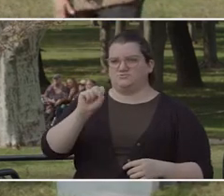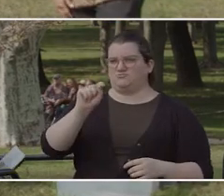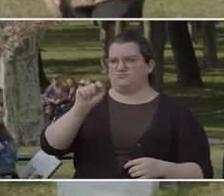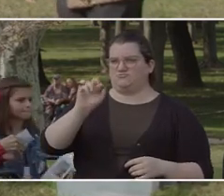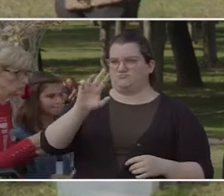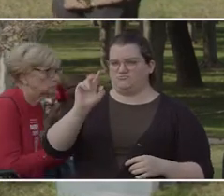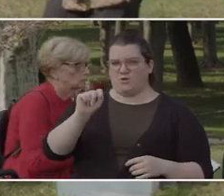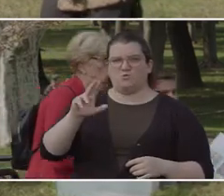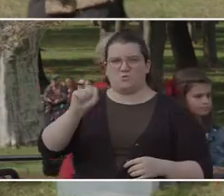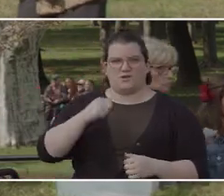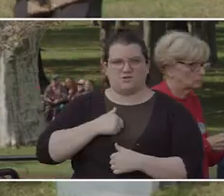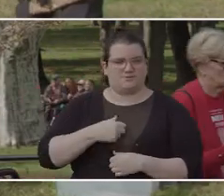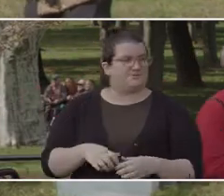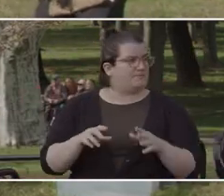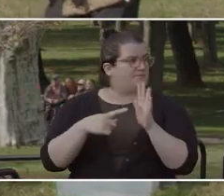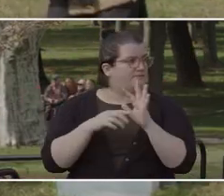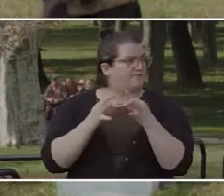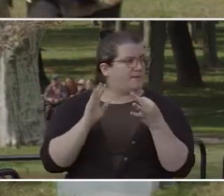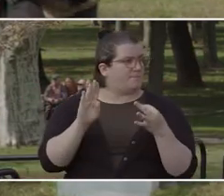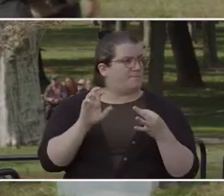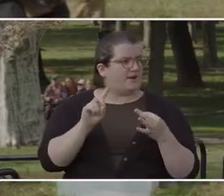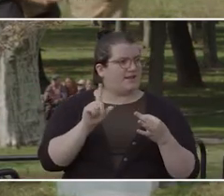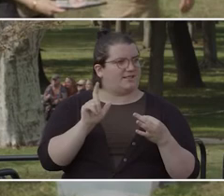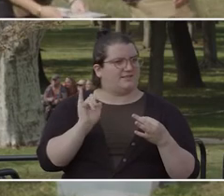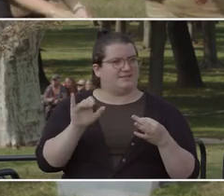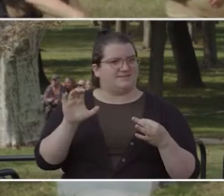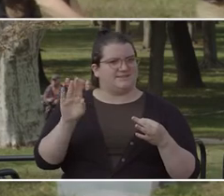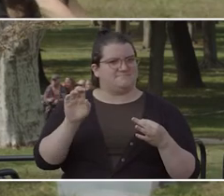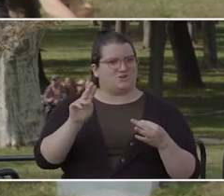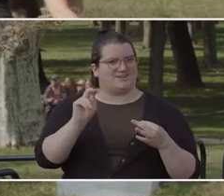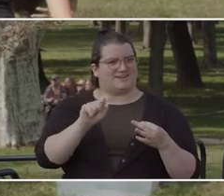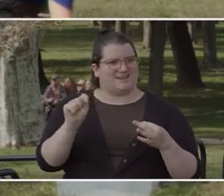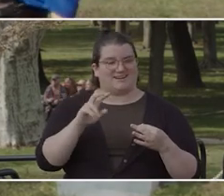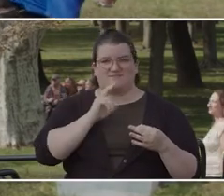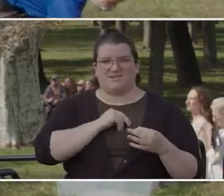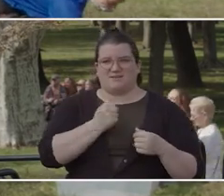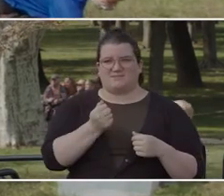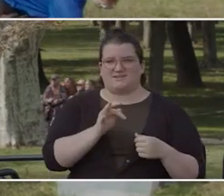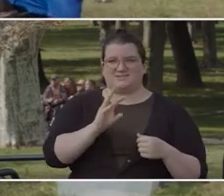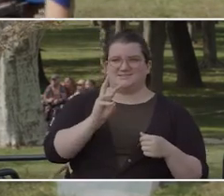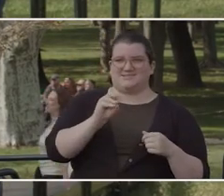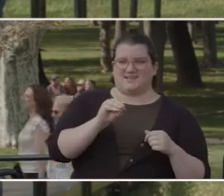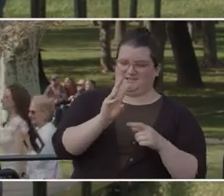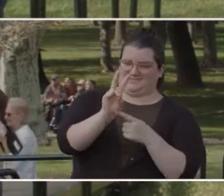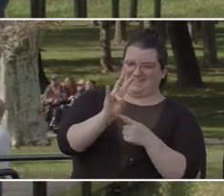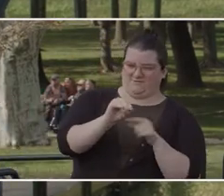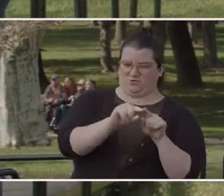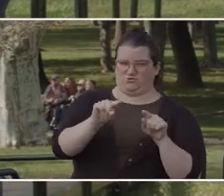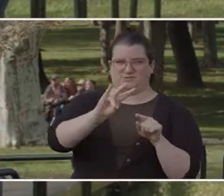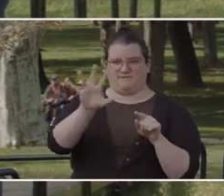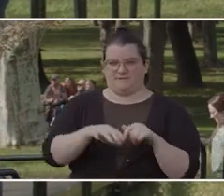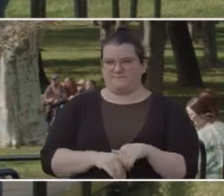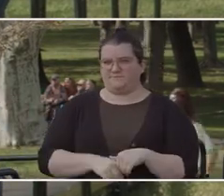On behalf of the family of Bradley C. Barnett, Vietnam, 1971 to 75, U.S. Navy. In memory